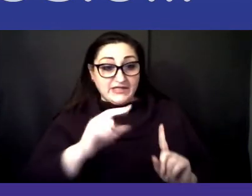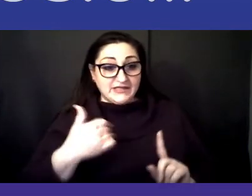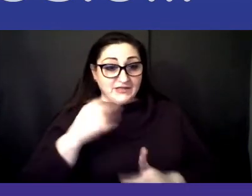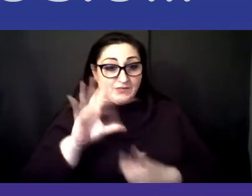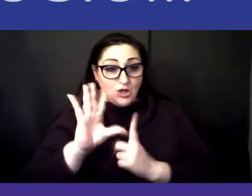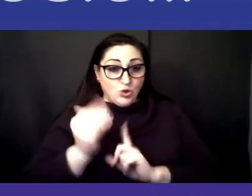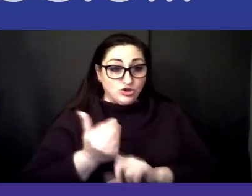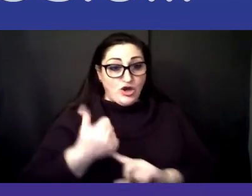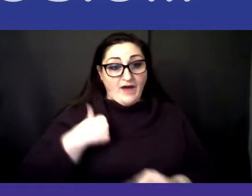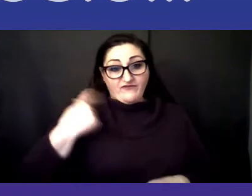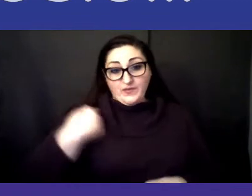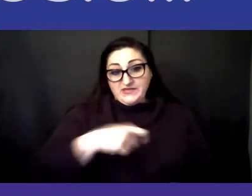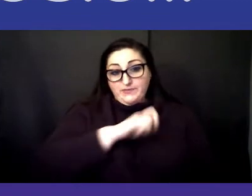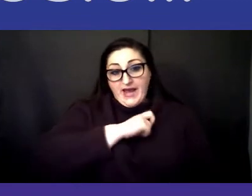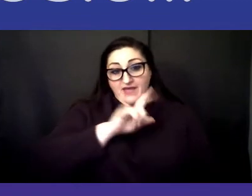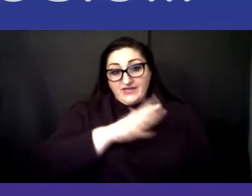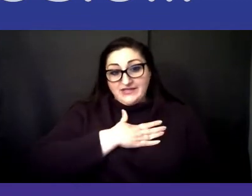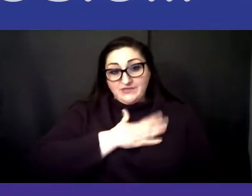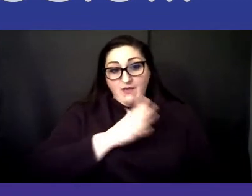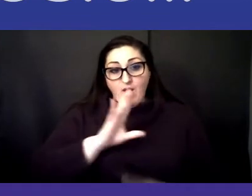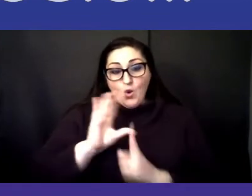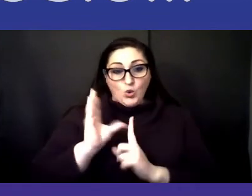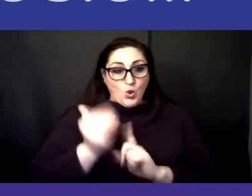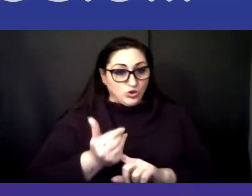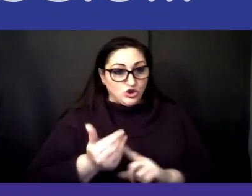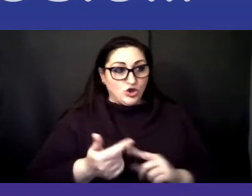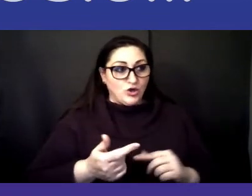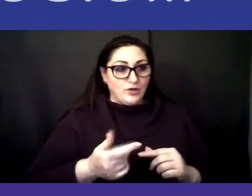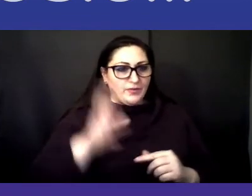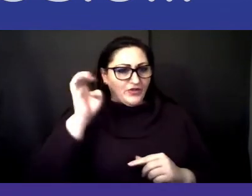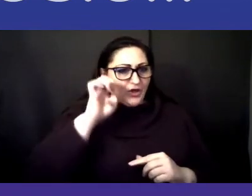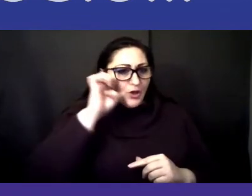culture, right? But the European Americans,